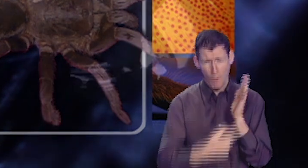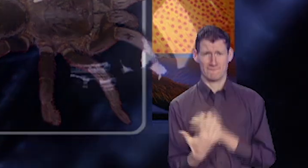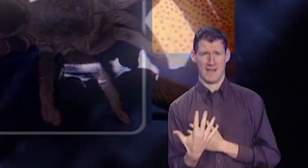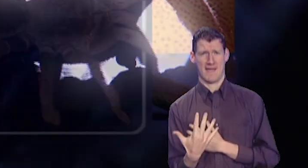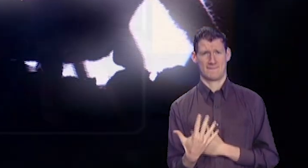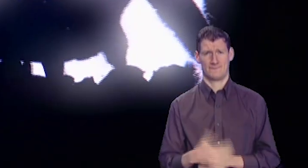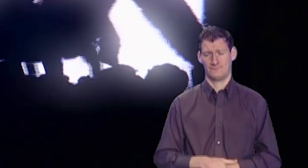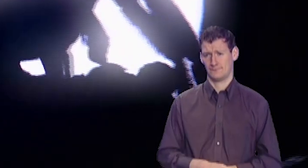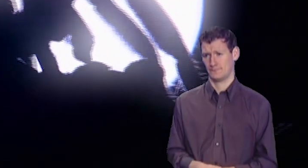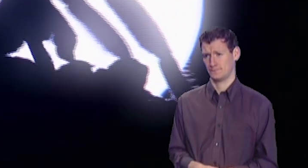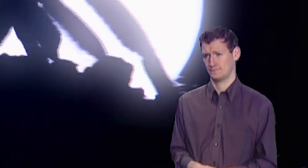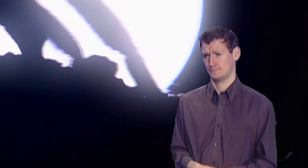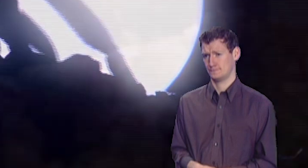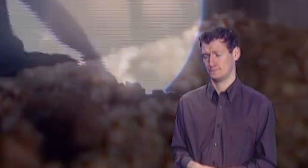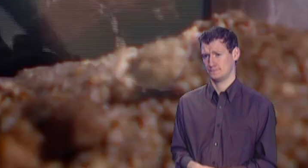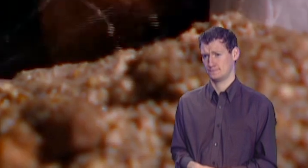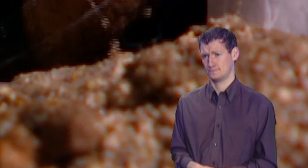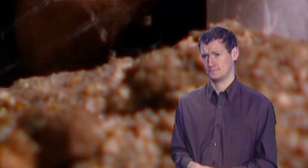five.